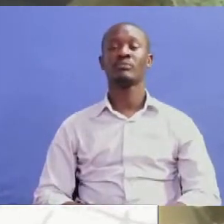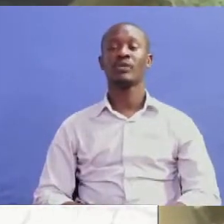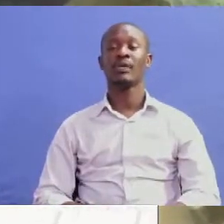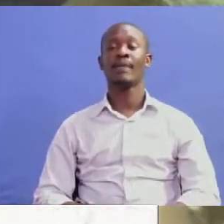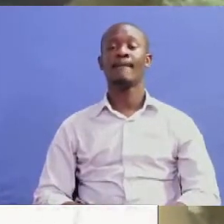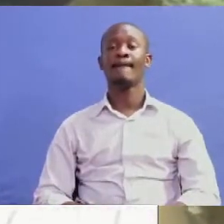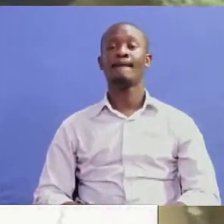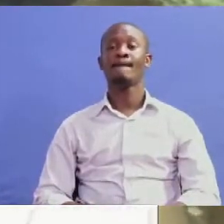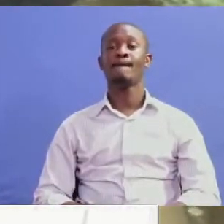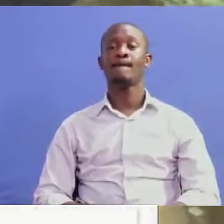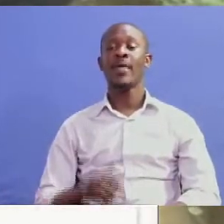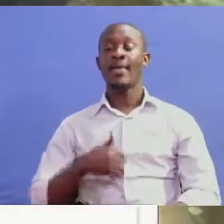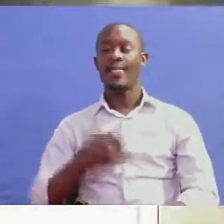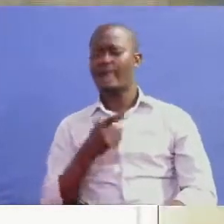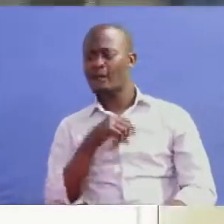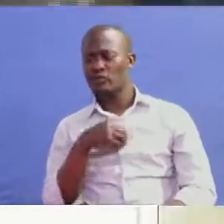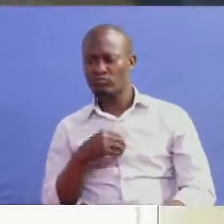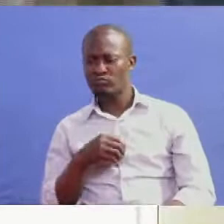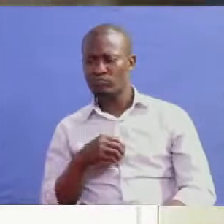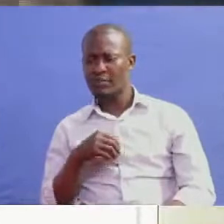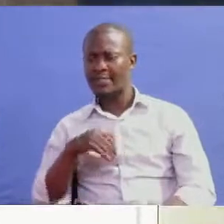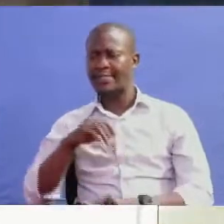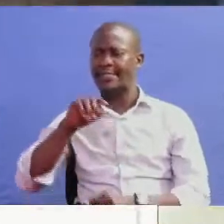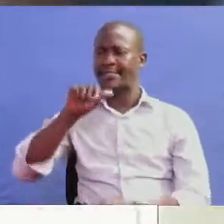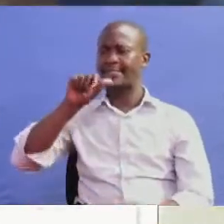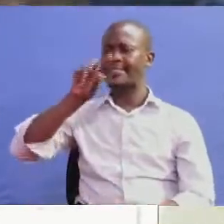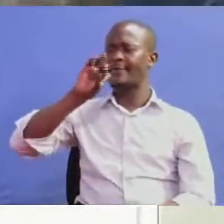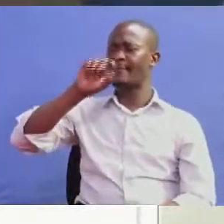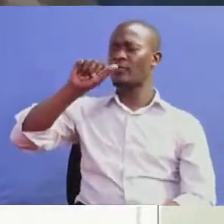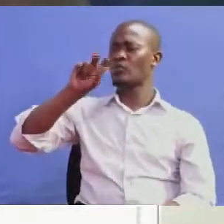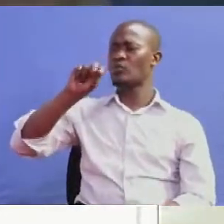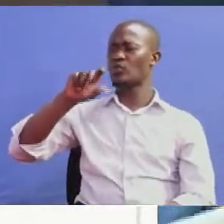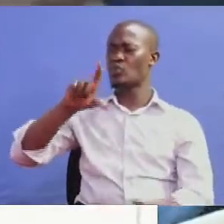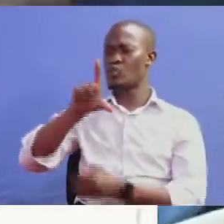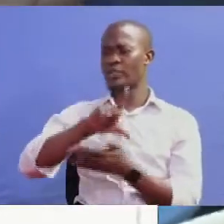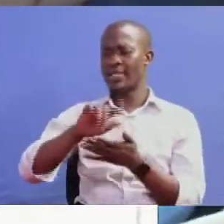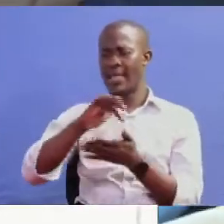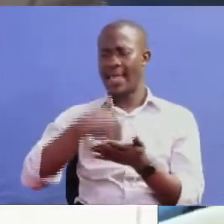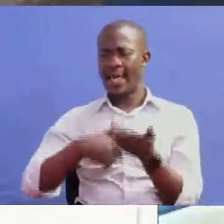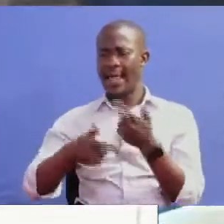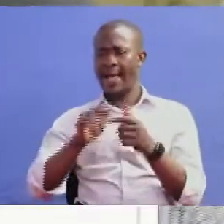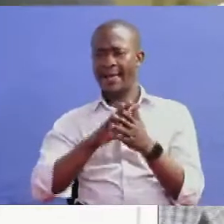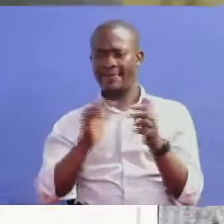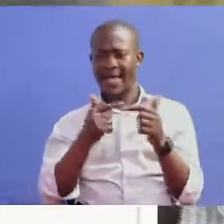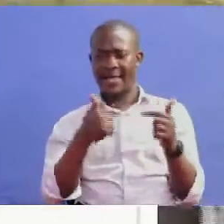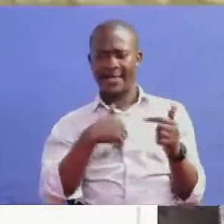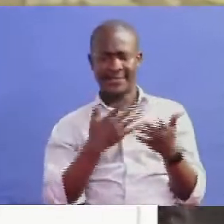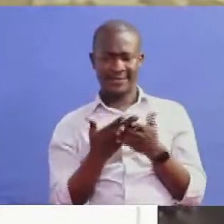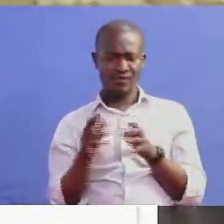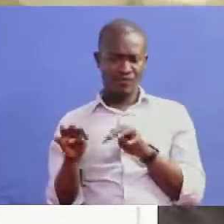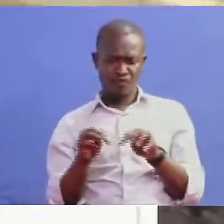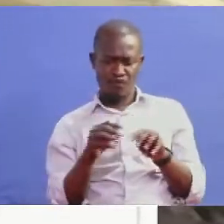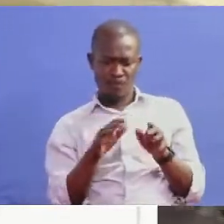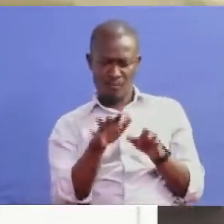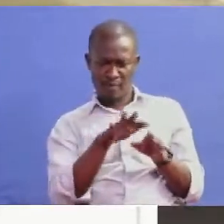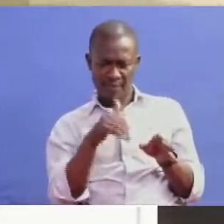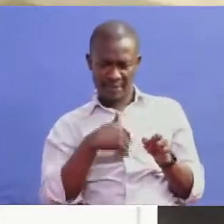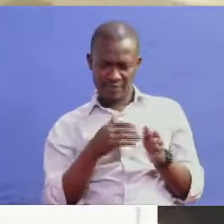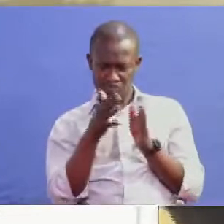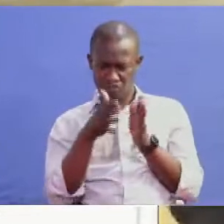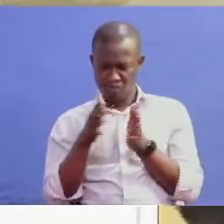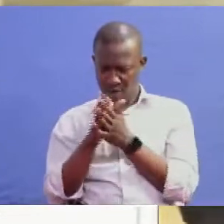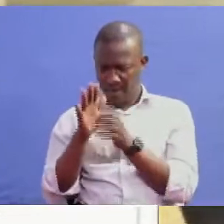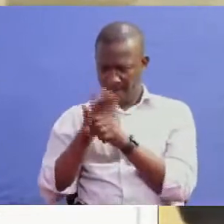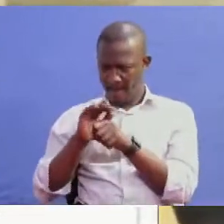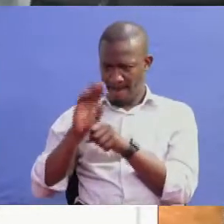Elsewhere, residents of Ramula sublocation in Jim constituency are up in arms against eviction plans to pave way for a multi-billion